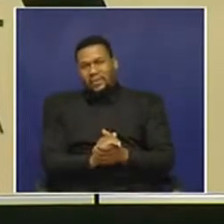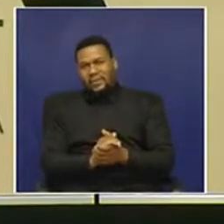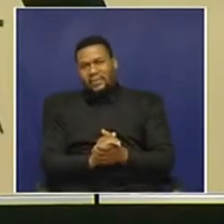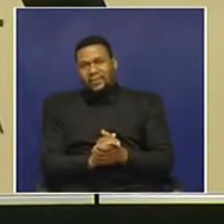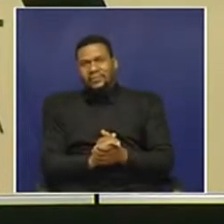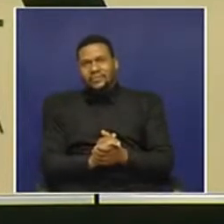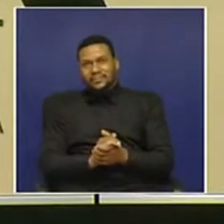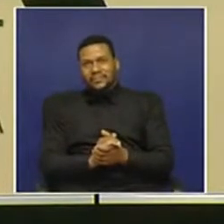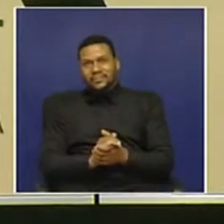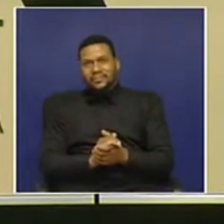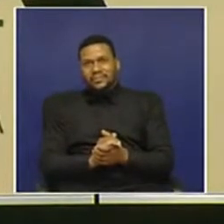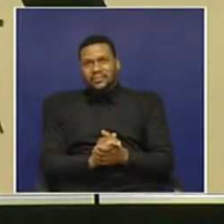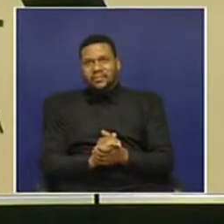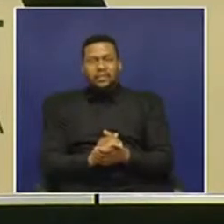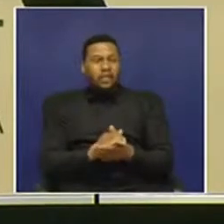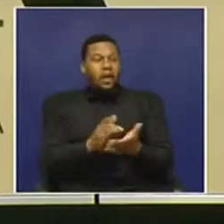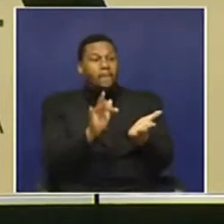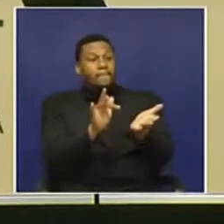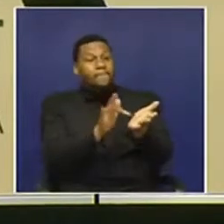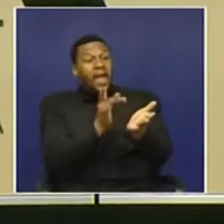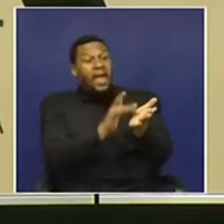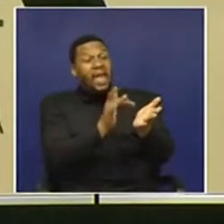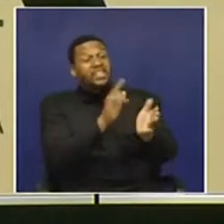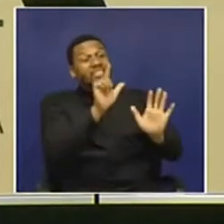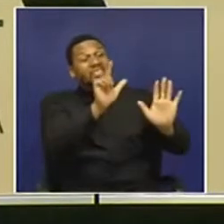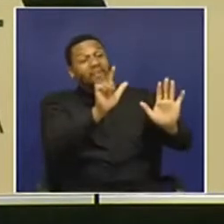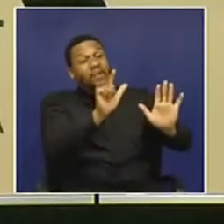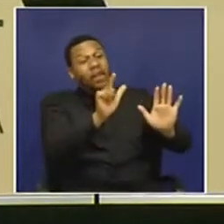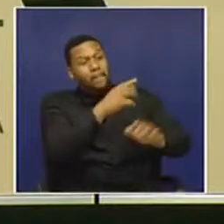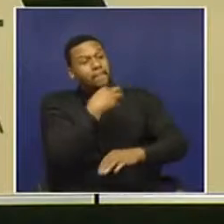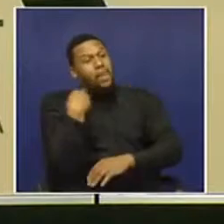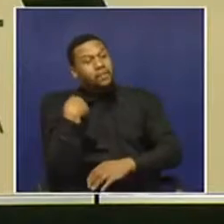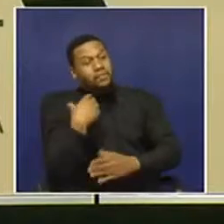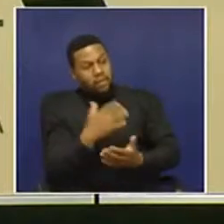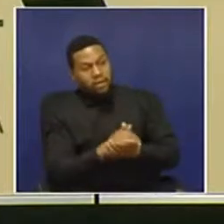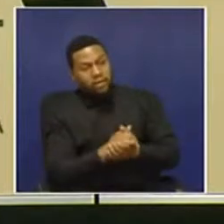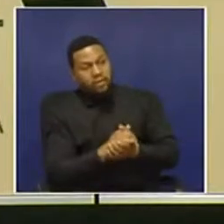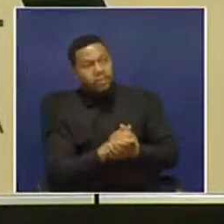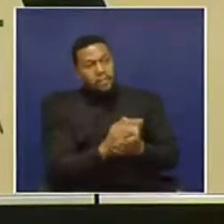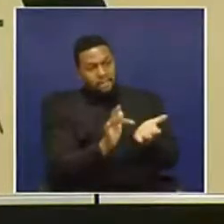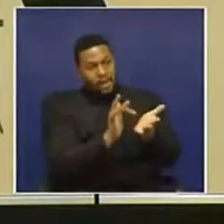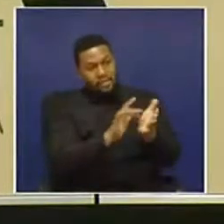It's page 7, Minister. Page 7.